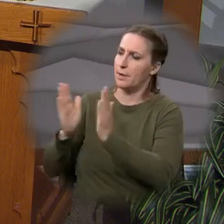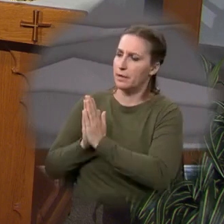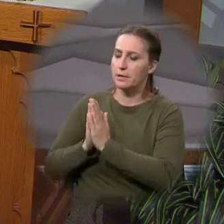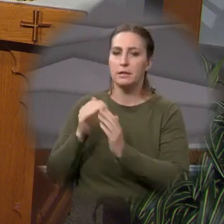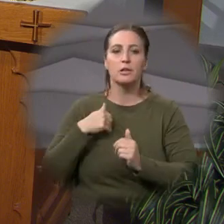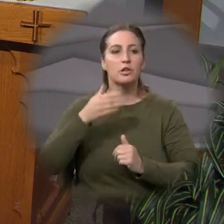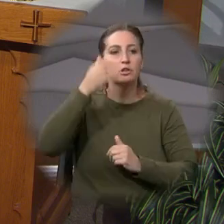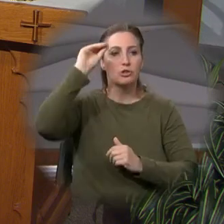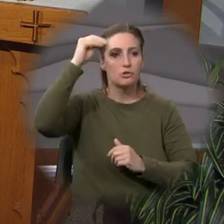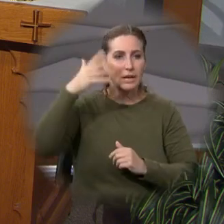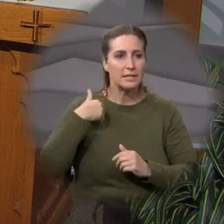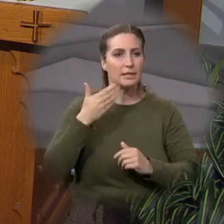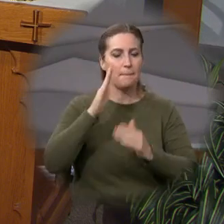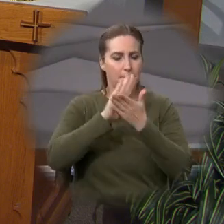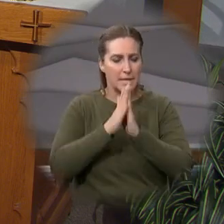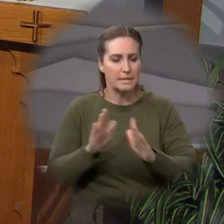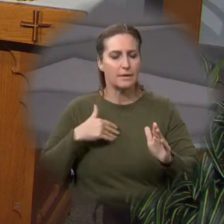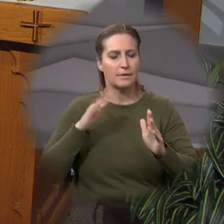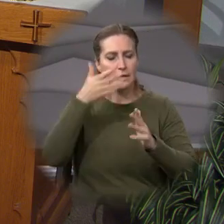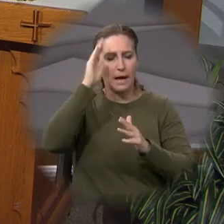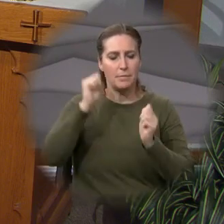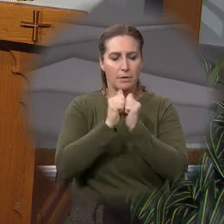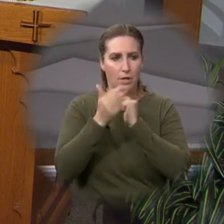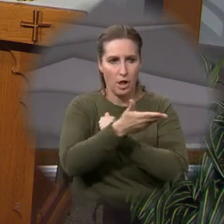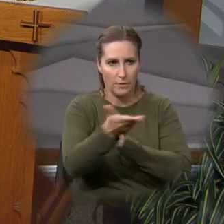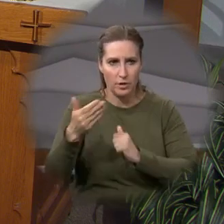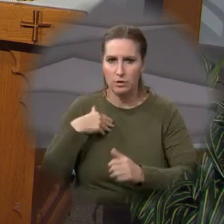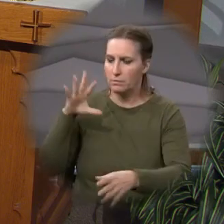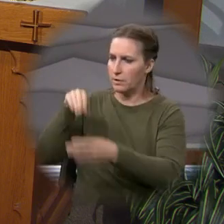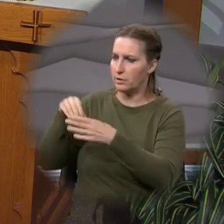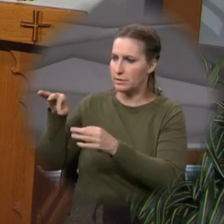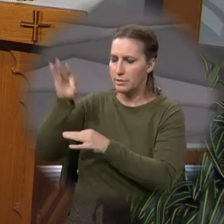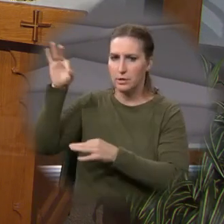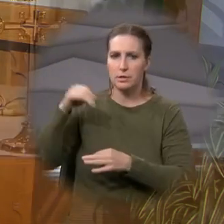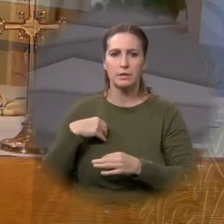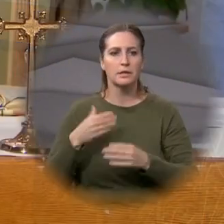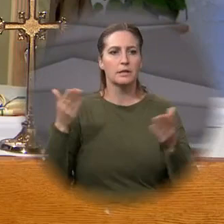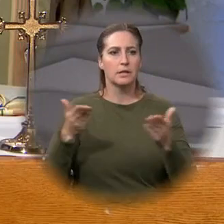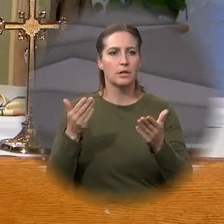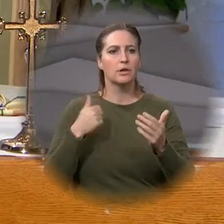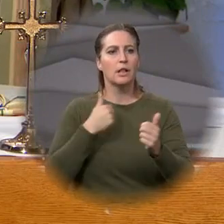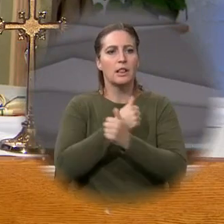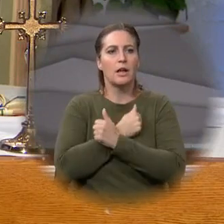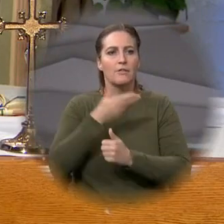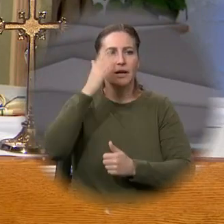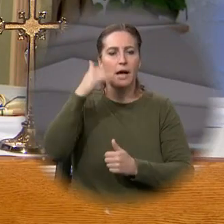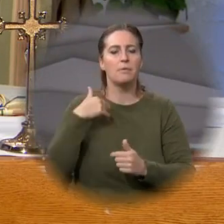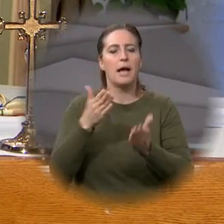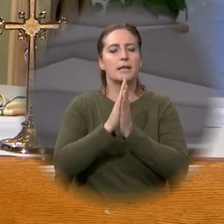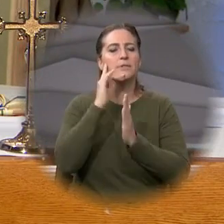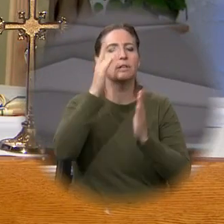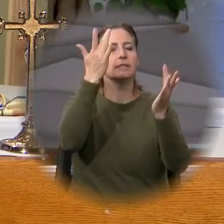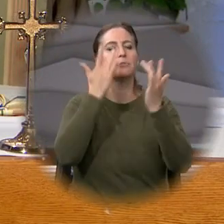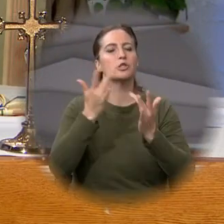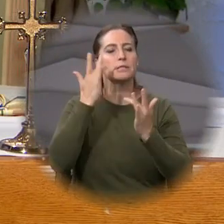The grace and peace of triune God be with each of you. And with your spirit. Here in love with God, we seek God's mercy.